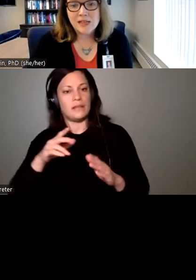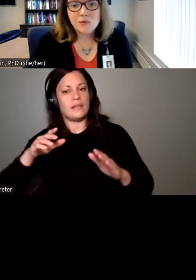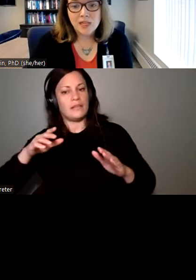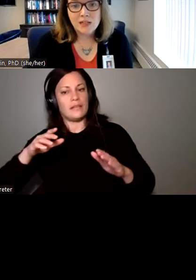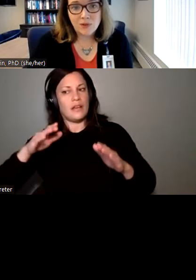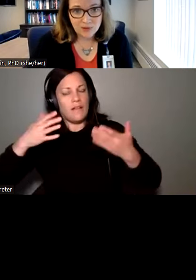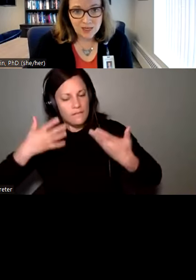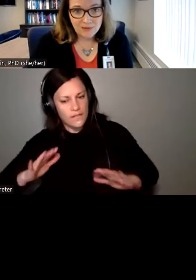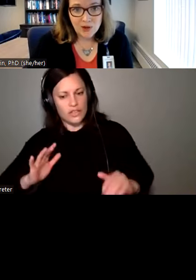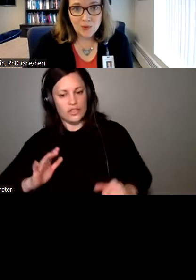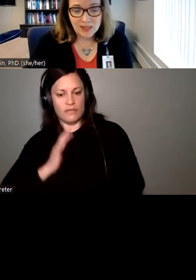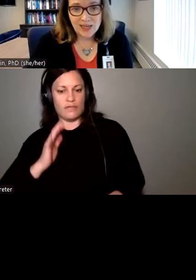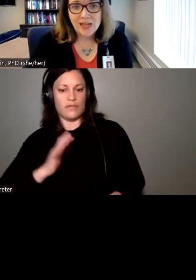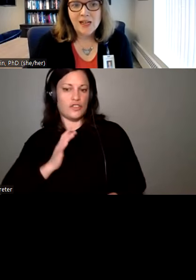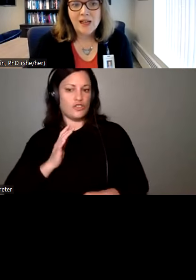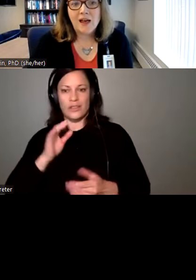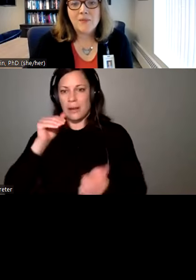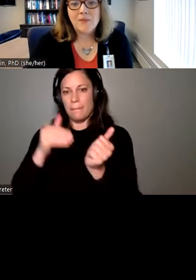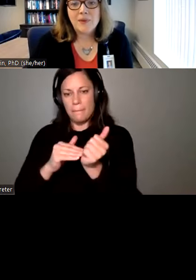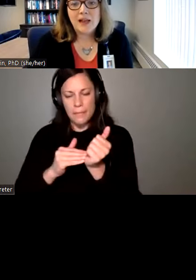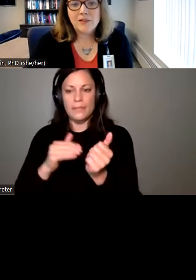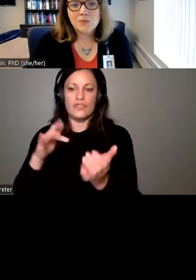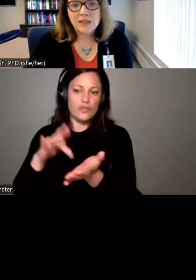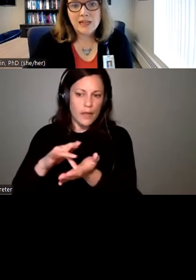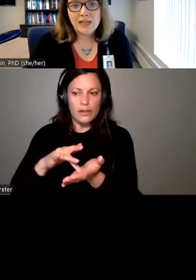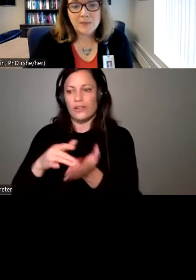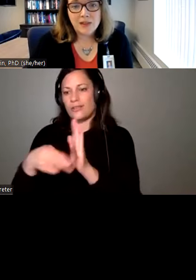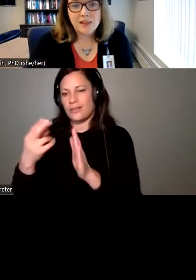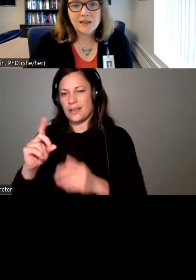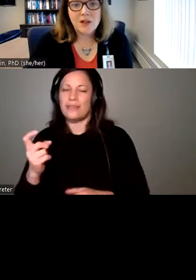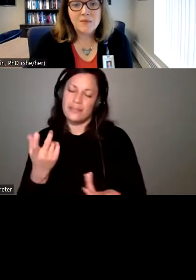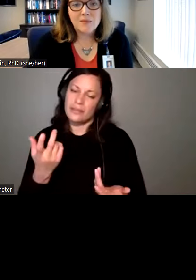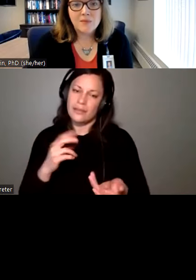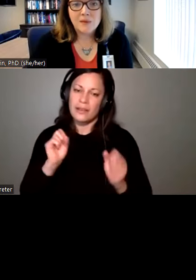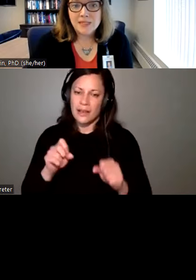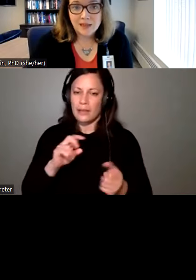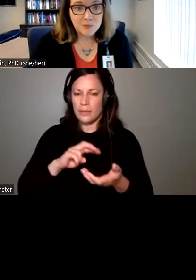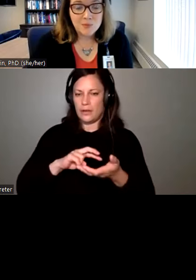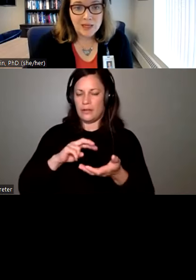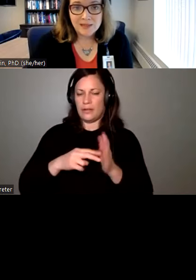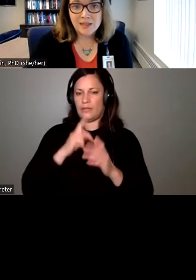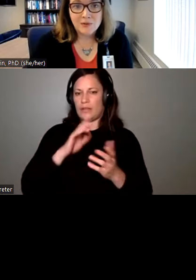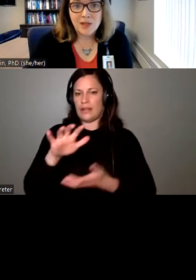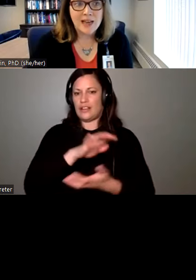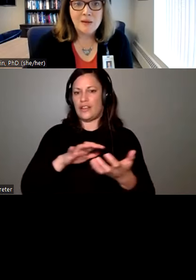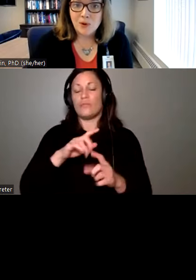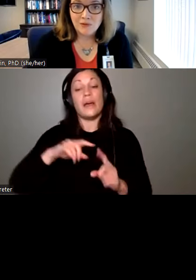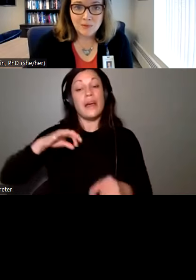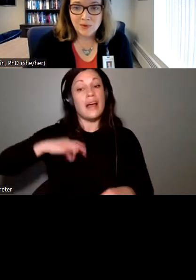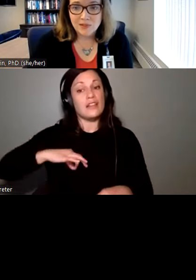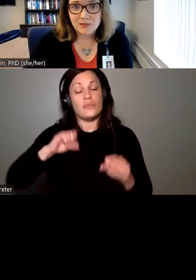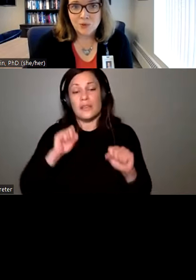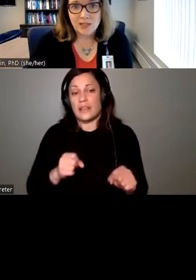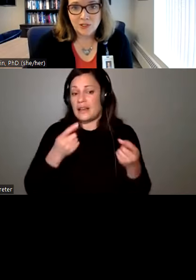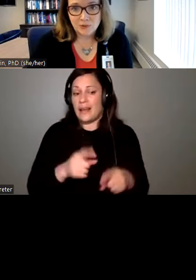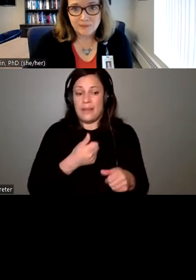this can get really confusing very quickly, but eligibility is something that can be done basically at any point from